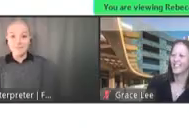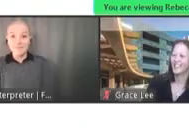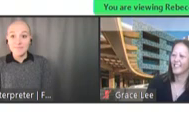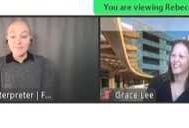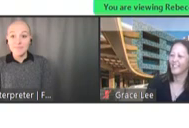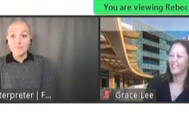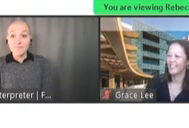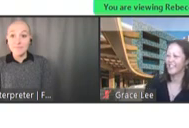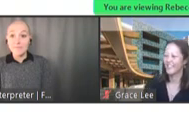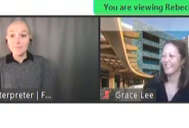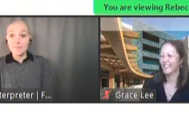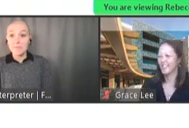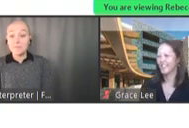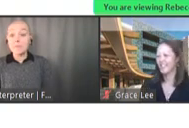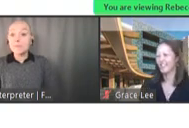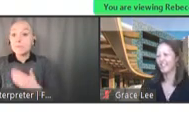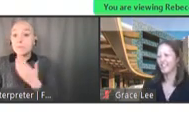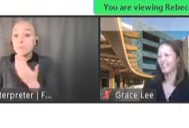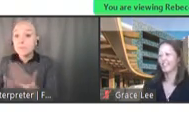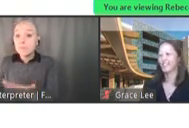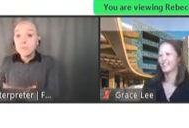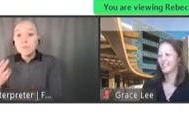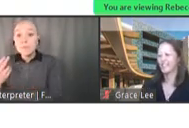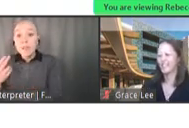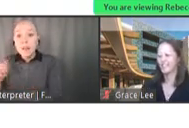Hanna Al-Sali, you have your hand up.